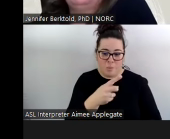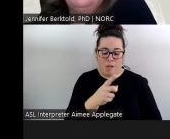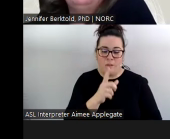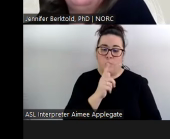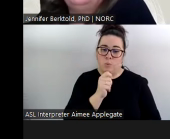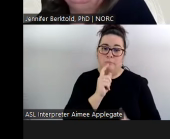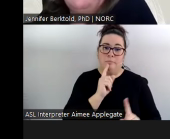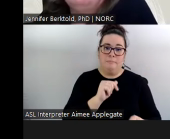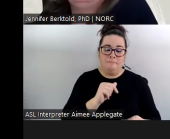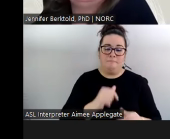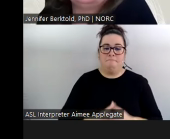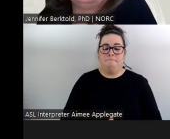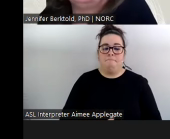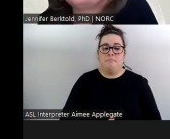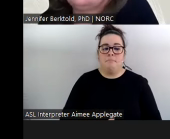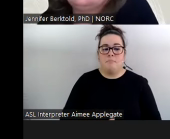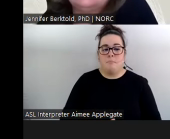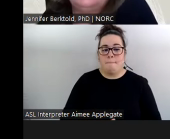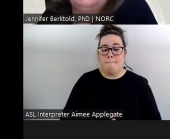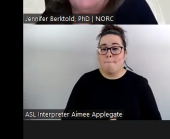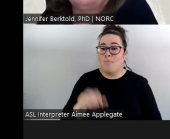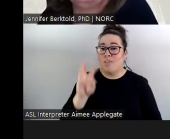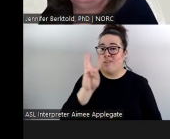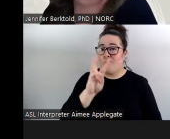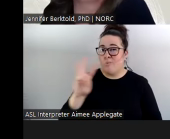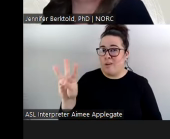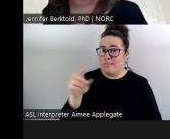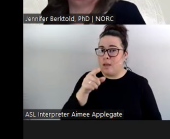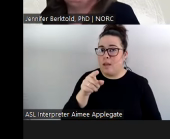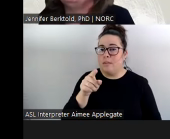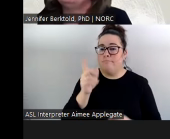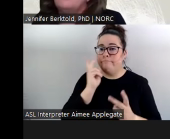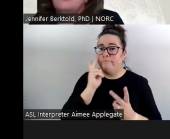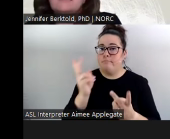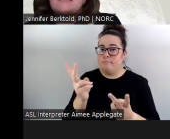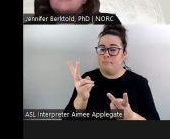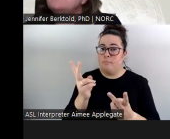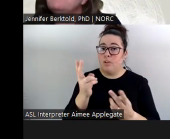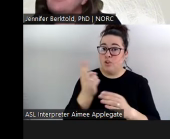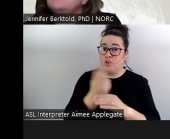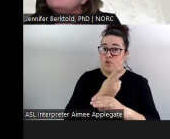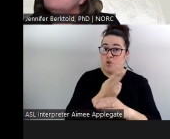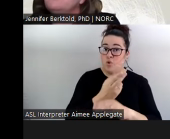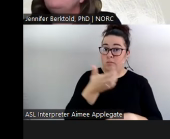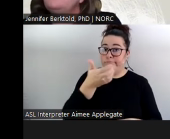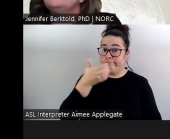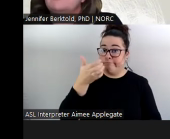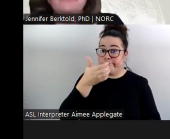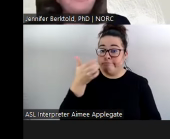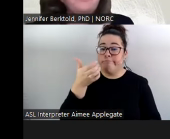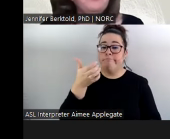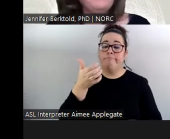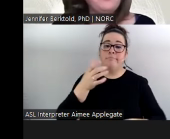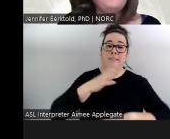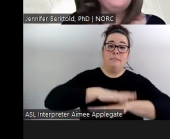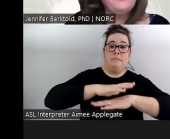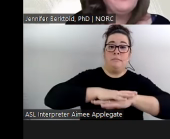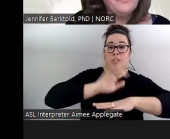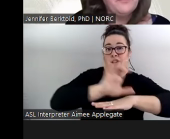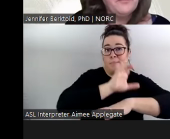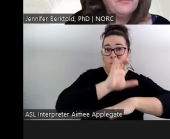one. When you have been visiting the website, do you primarily use a mobile or a desktop device, or both equally?